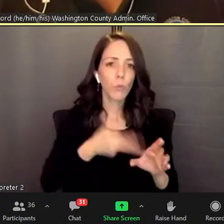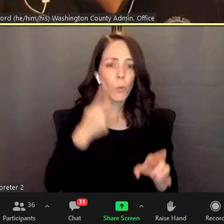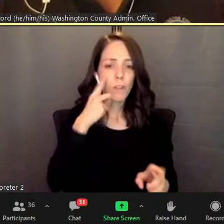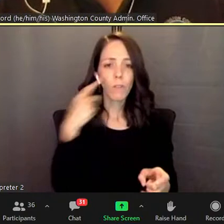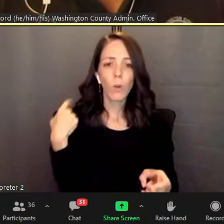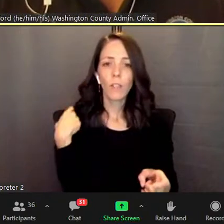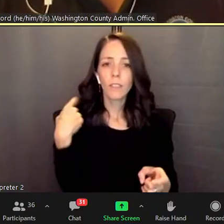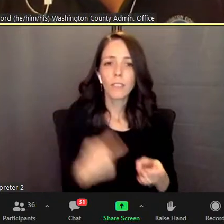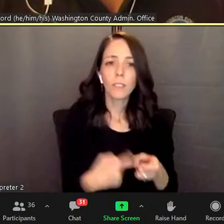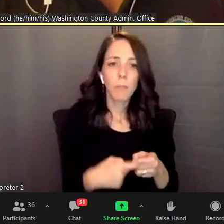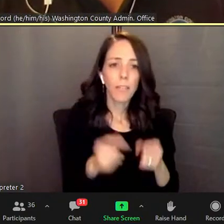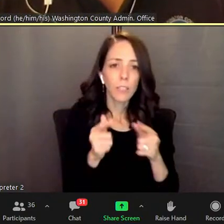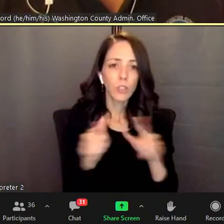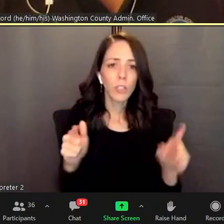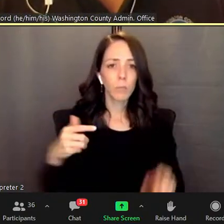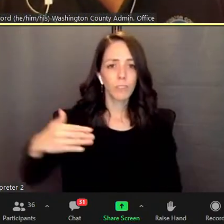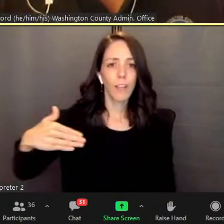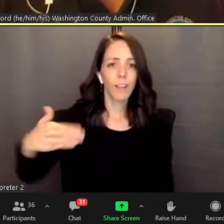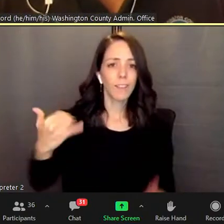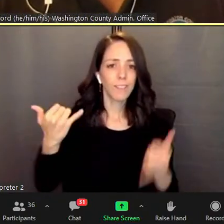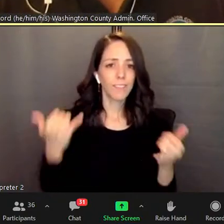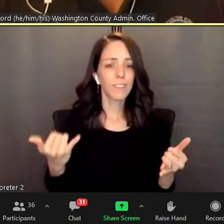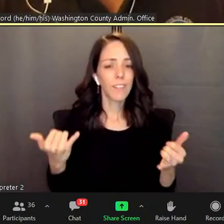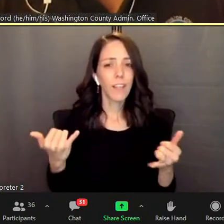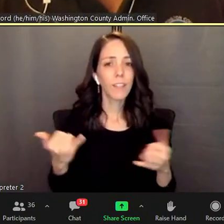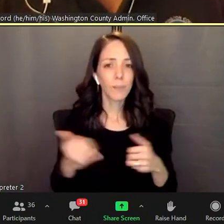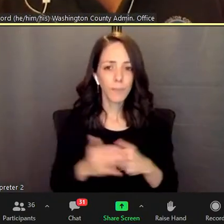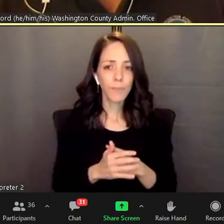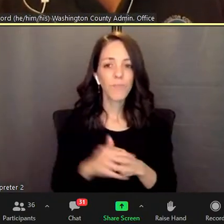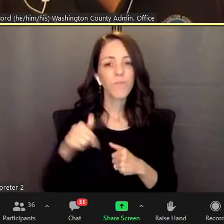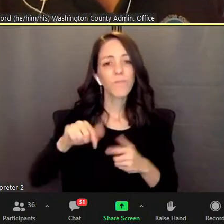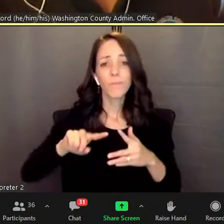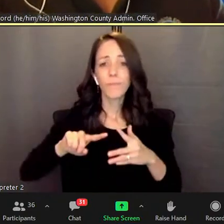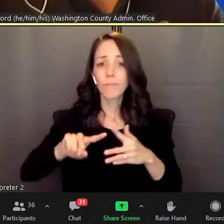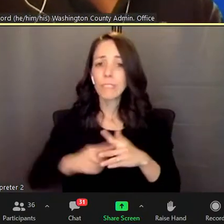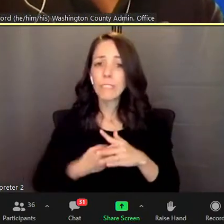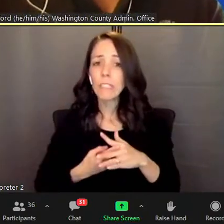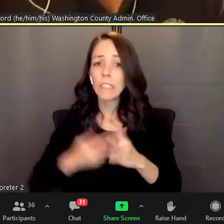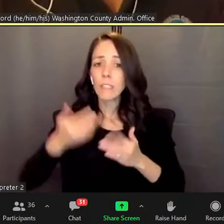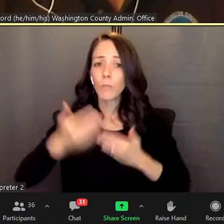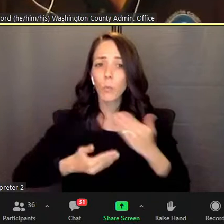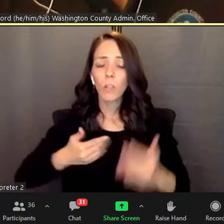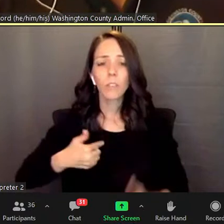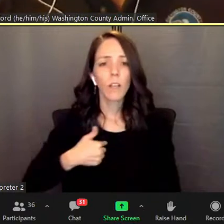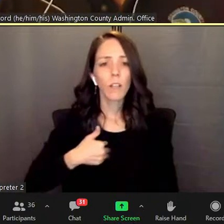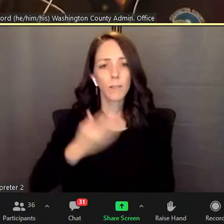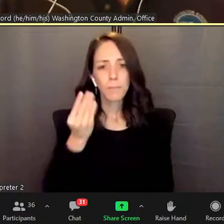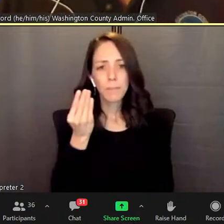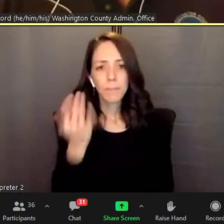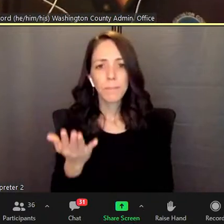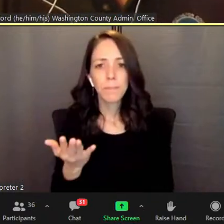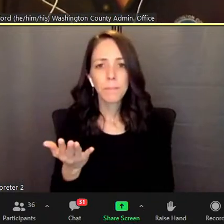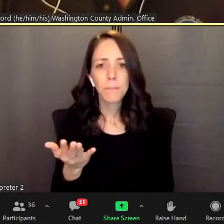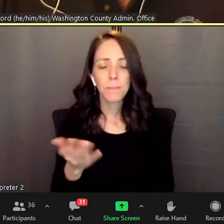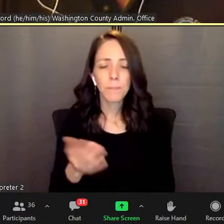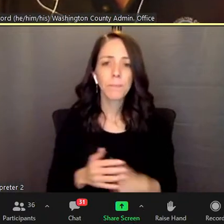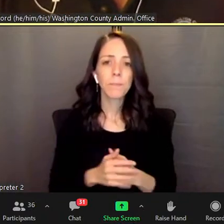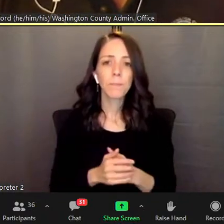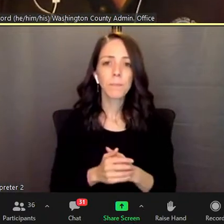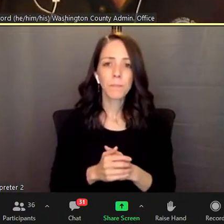channel today because this is the beginning of the journey. I personally do not see that